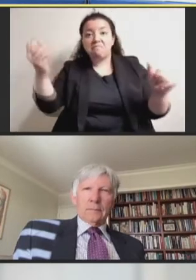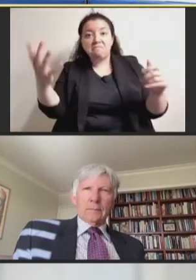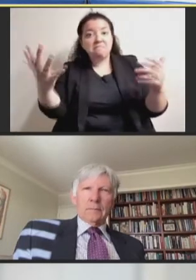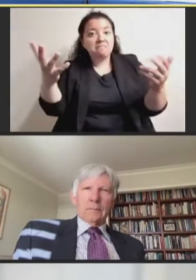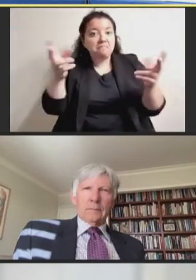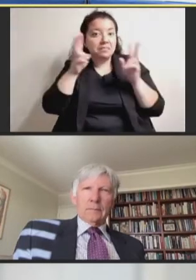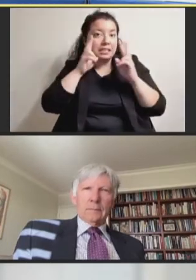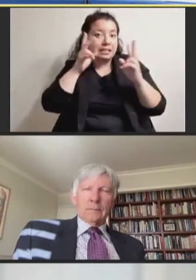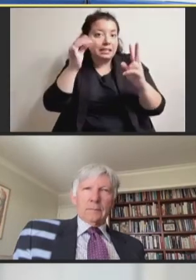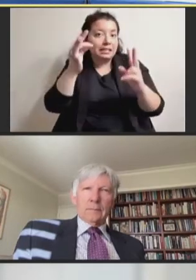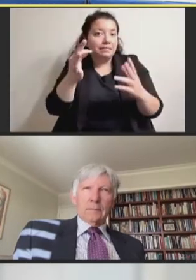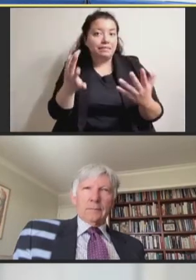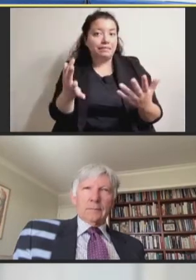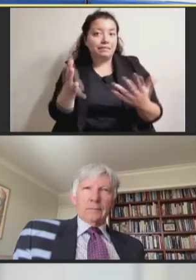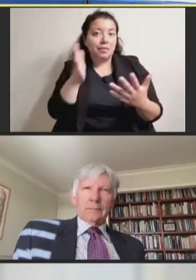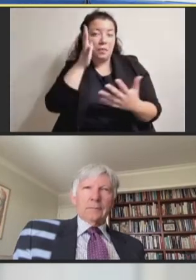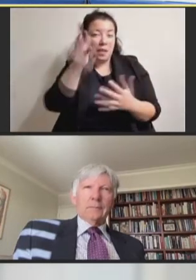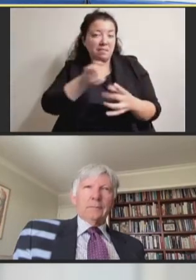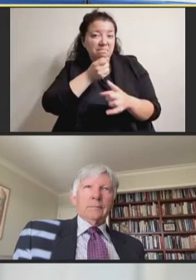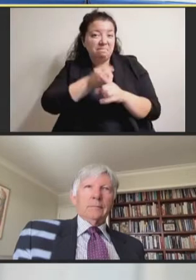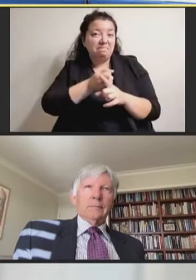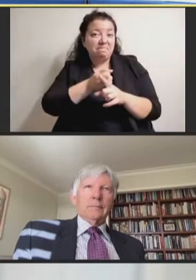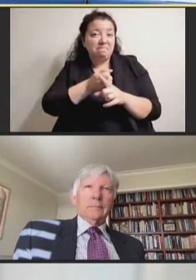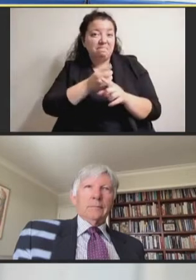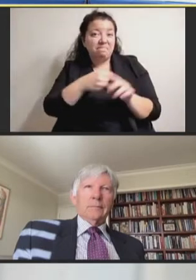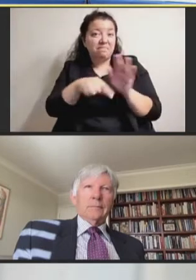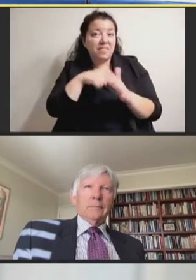single dose. I know there's a